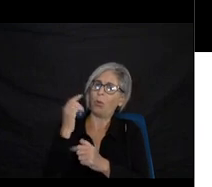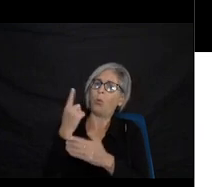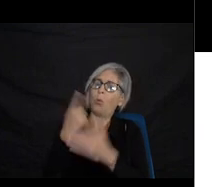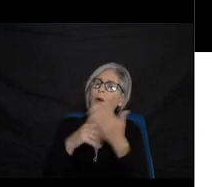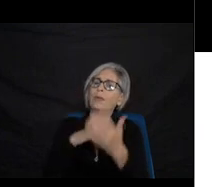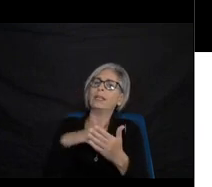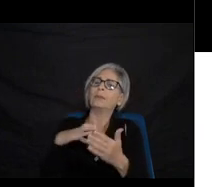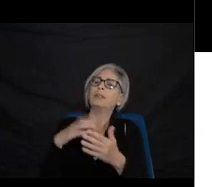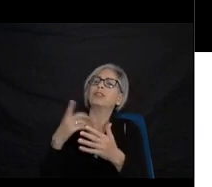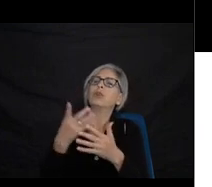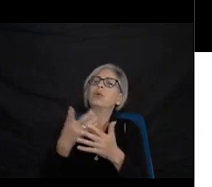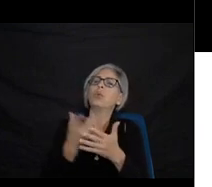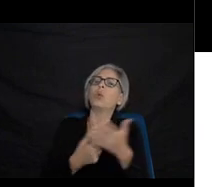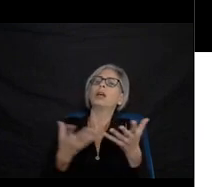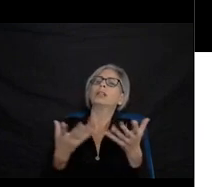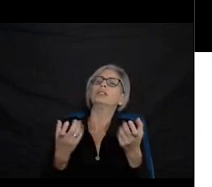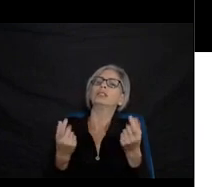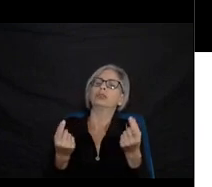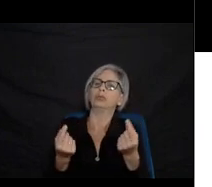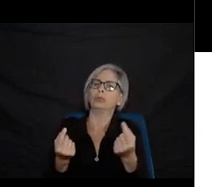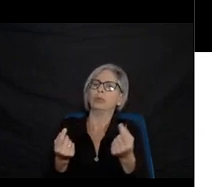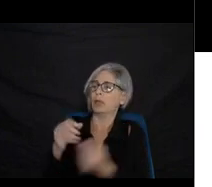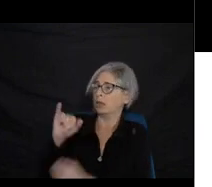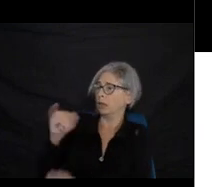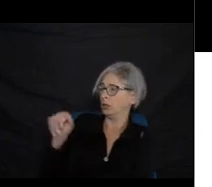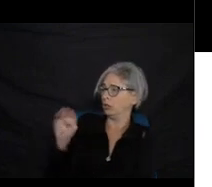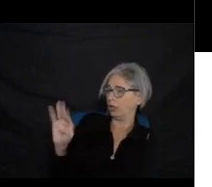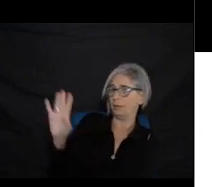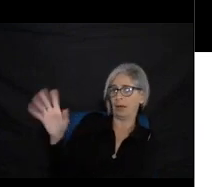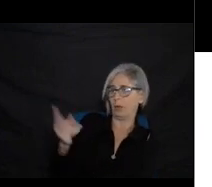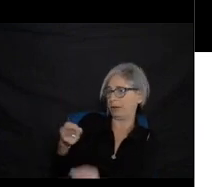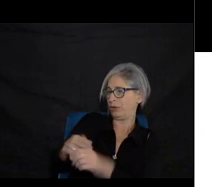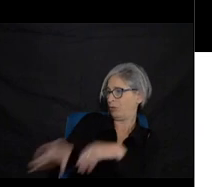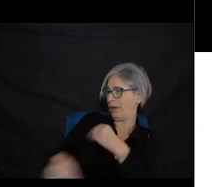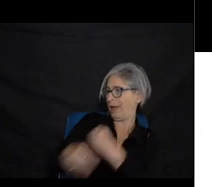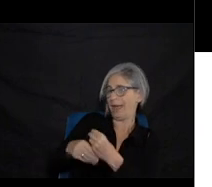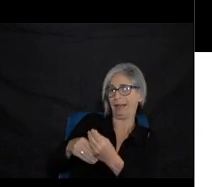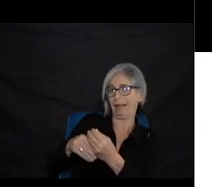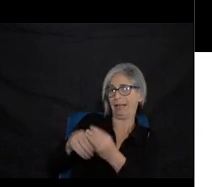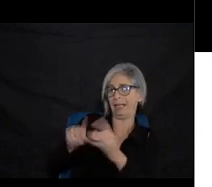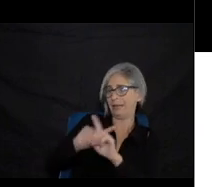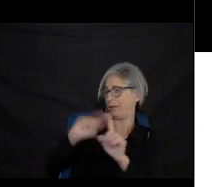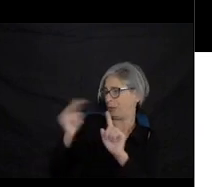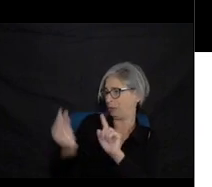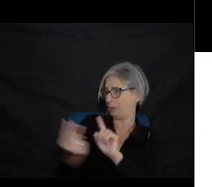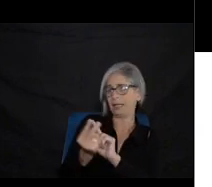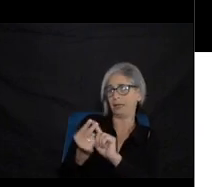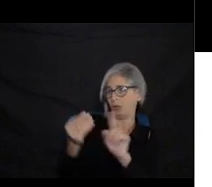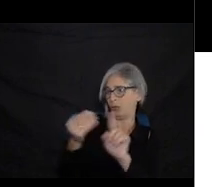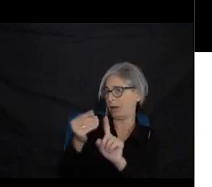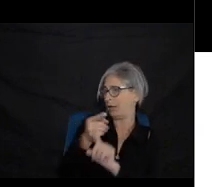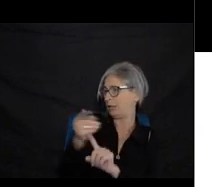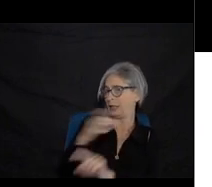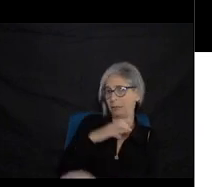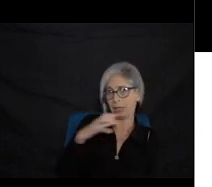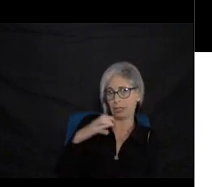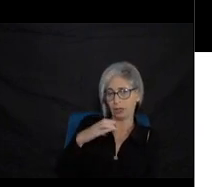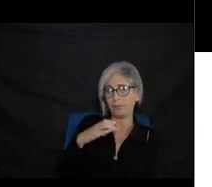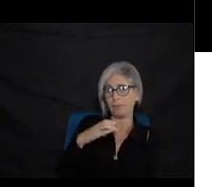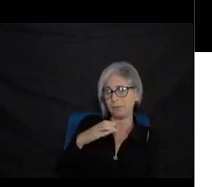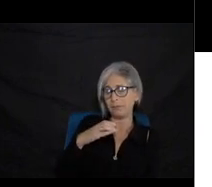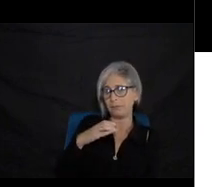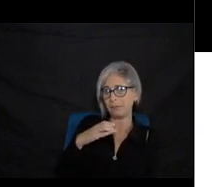go. Okay. This is Jim. Let me jump in with a slightly different point of view to remind the commission that